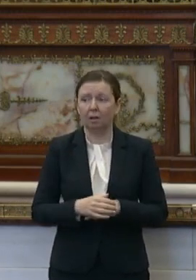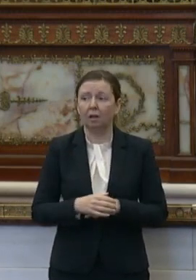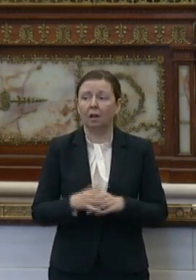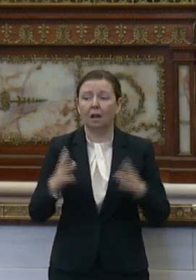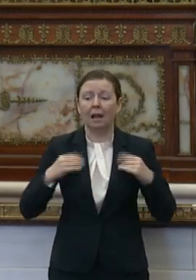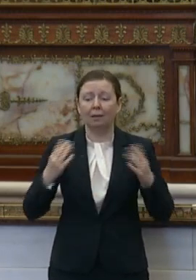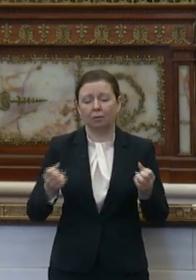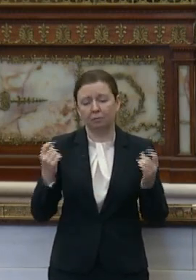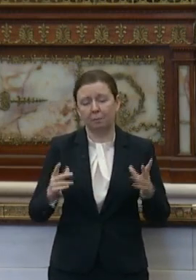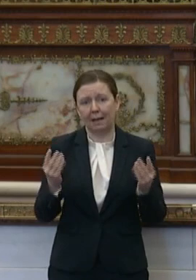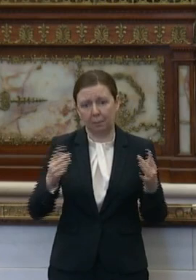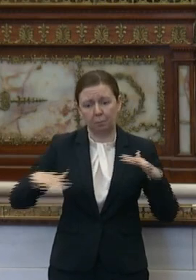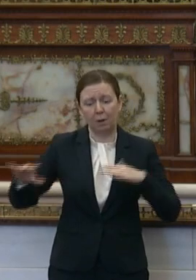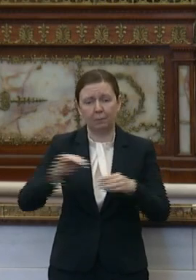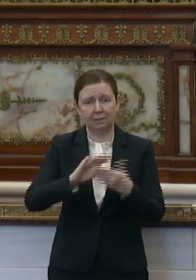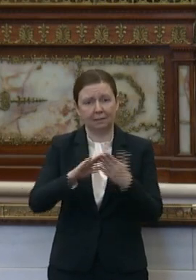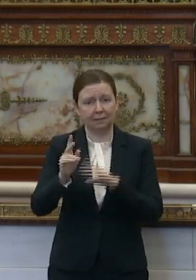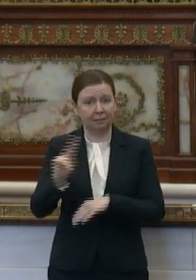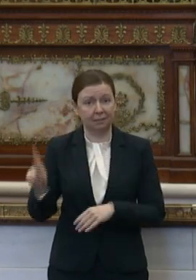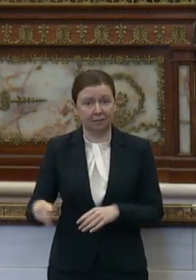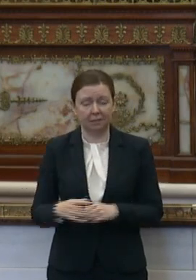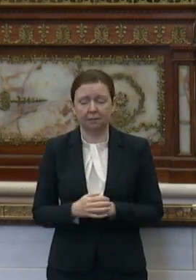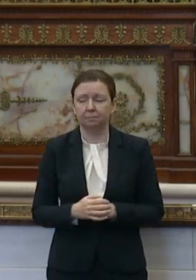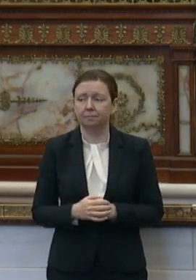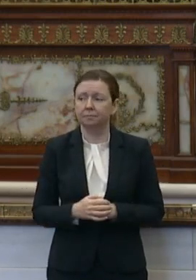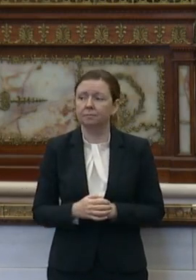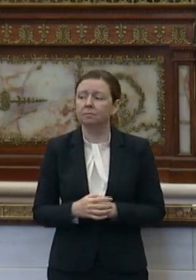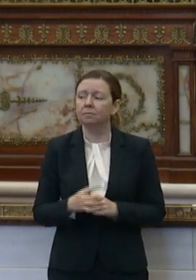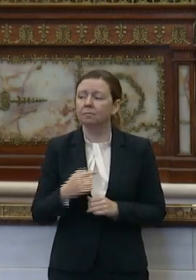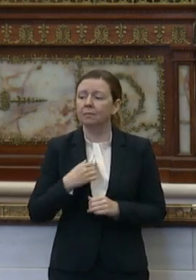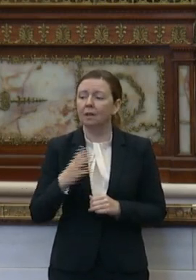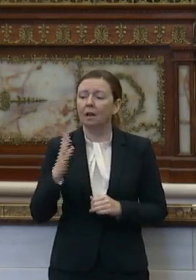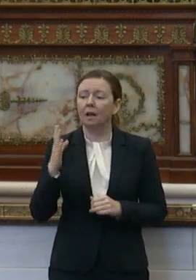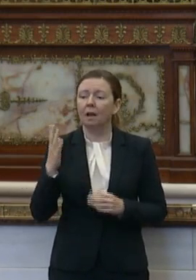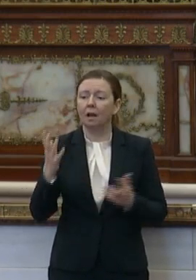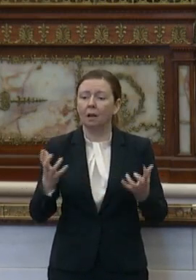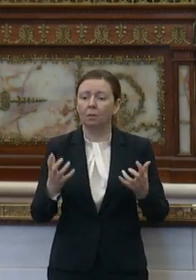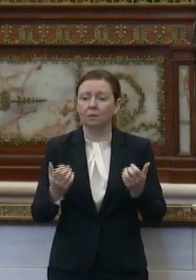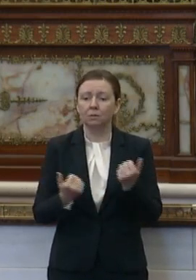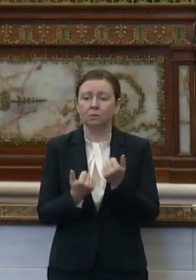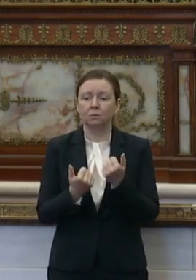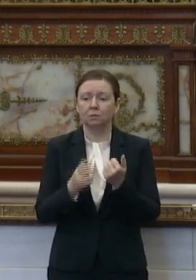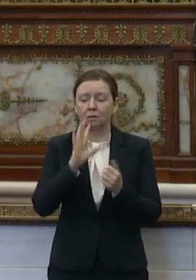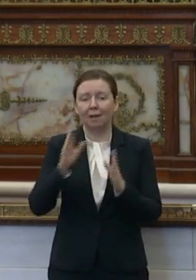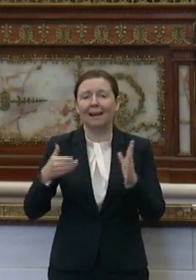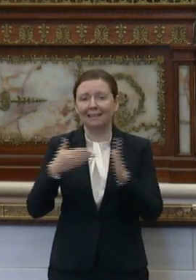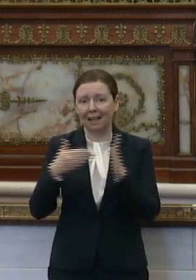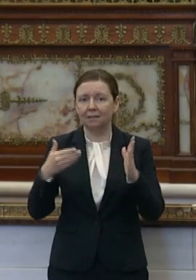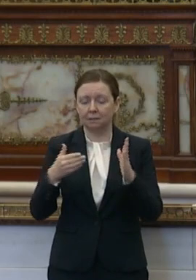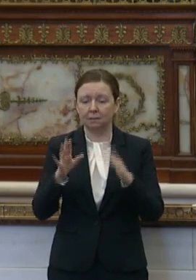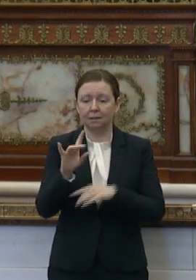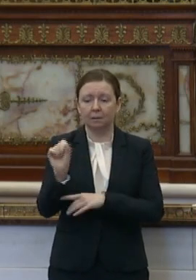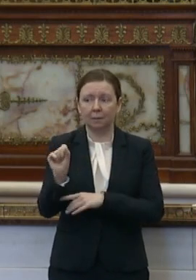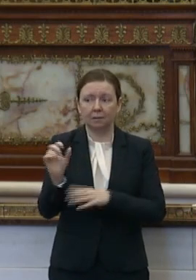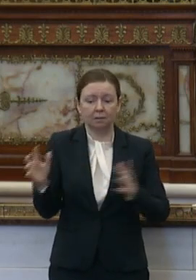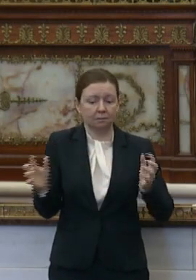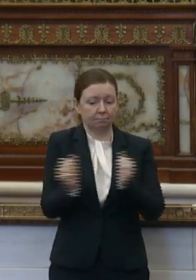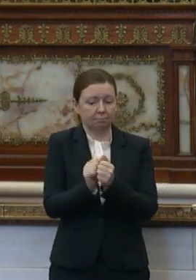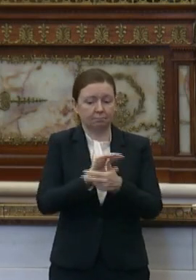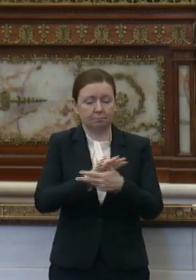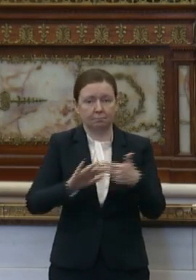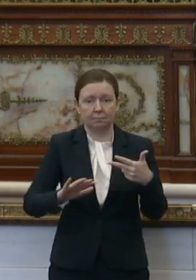owner of numerous properties in the city of Philadelphia. I would speak against the bills known together as